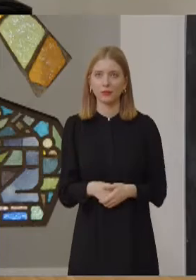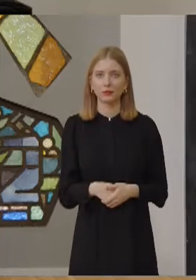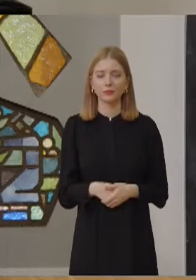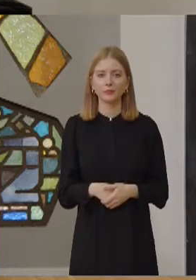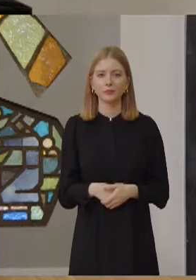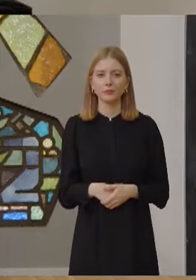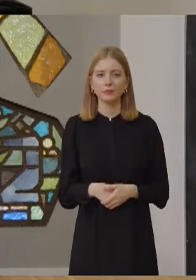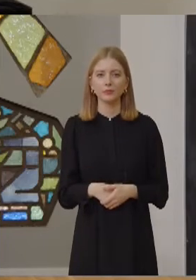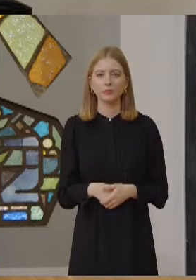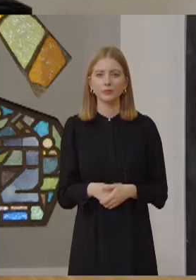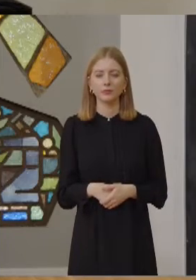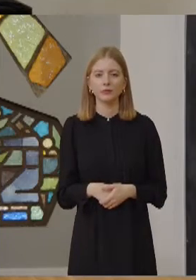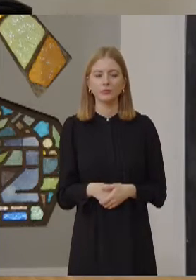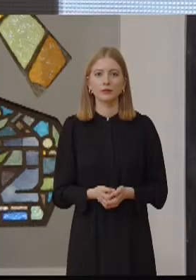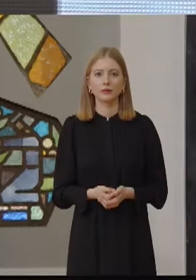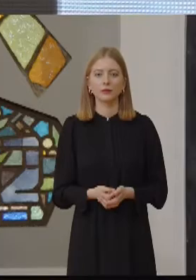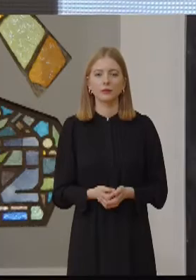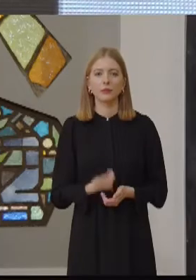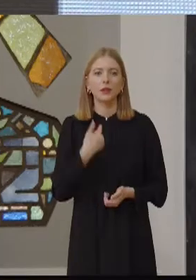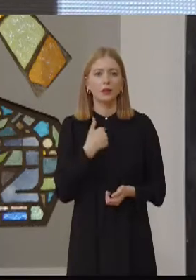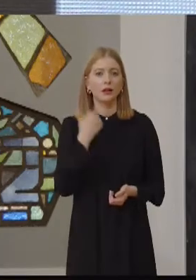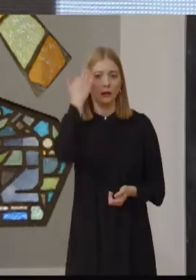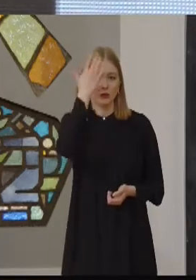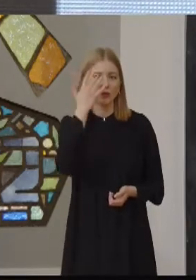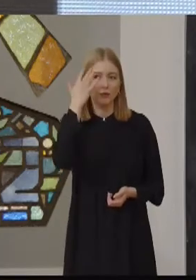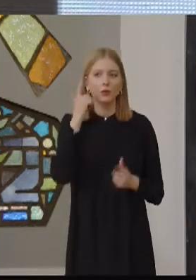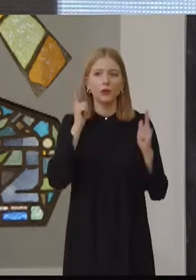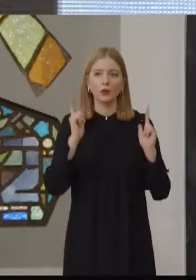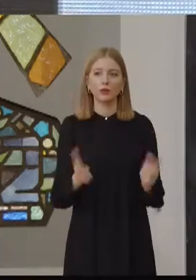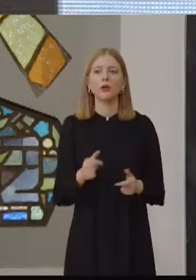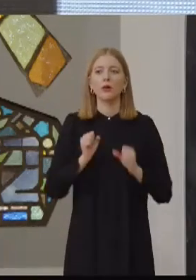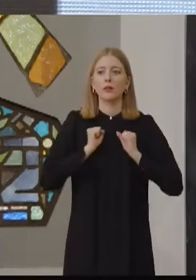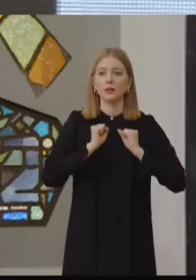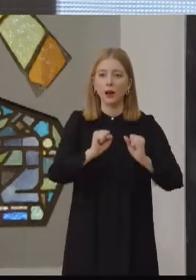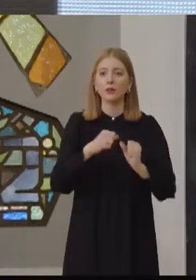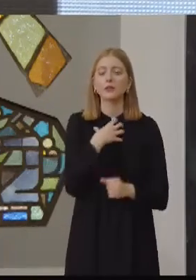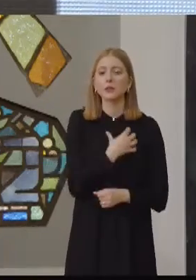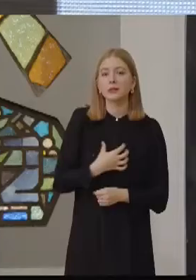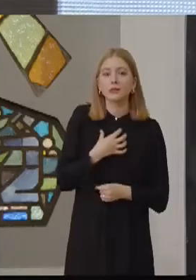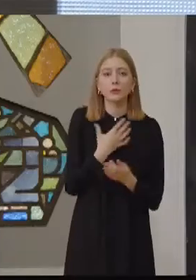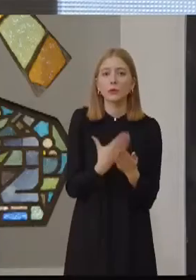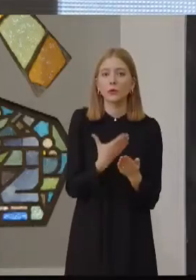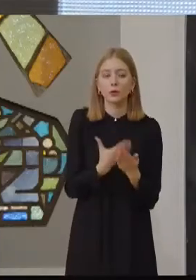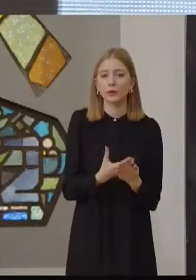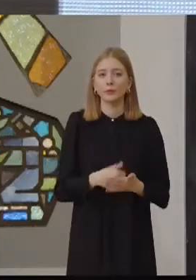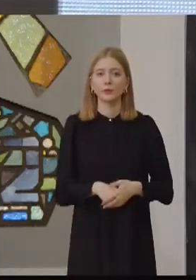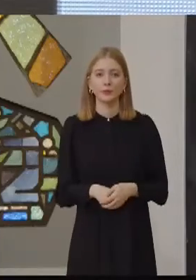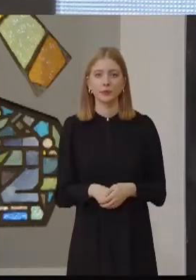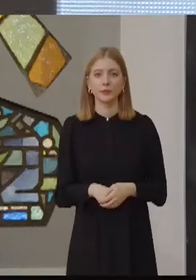about courage in this context? Well, in fact, we speak about